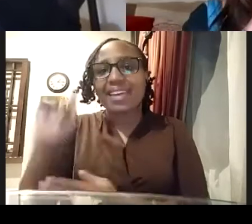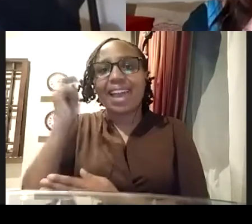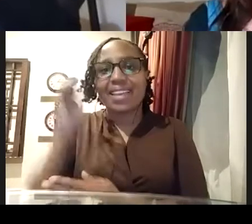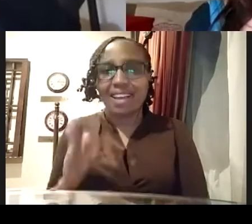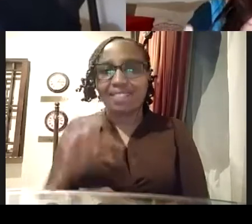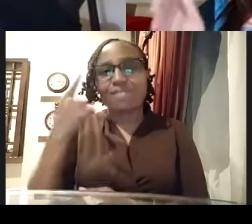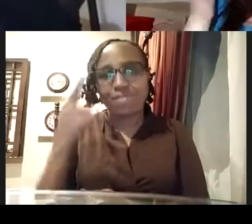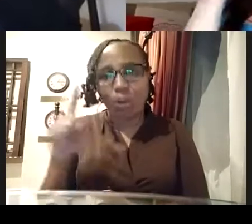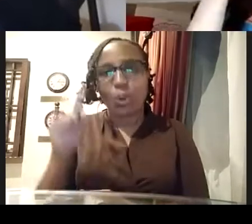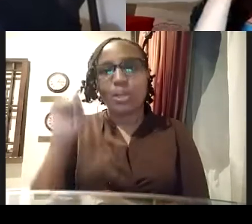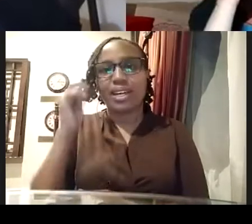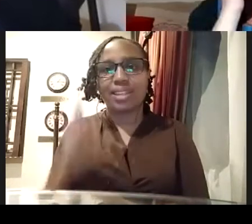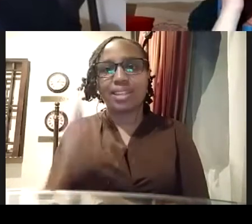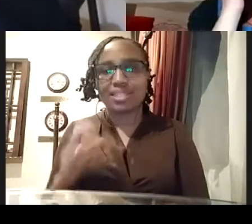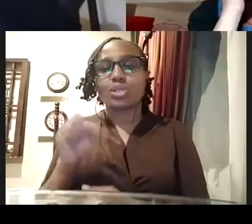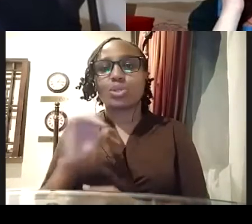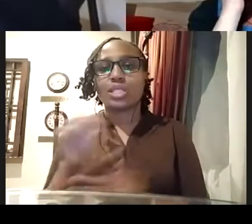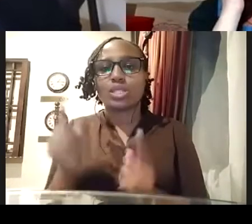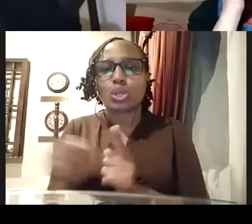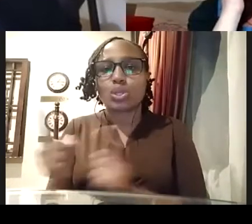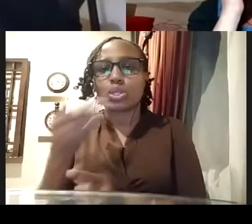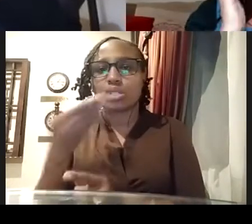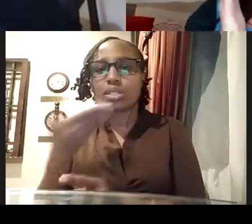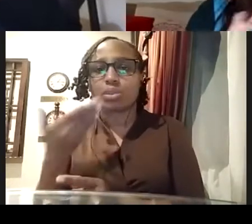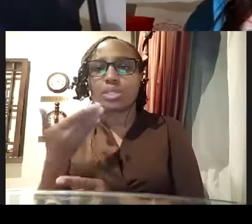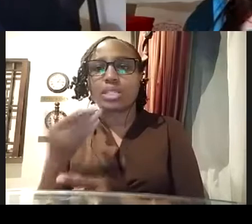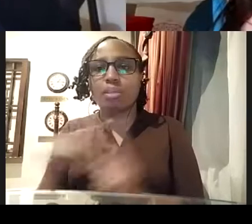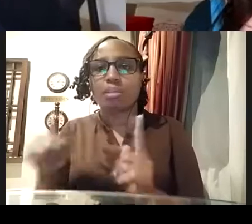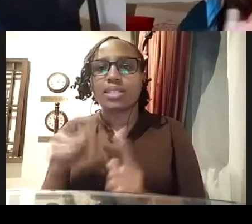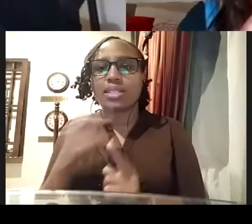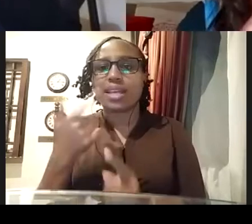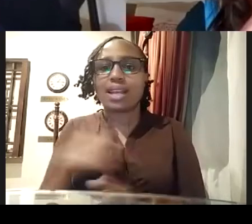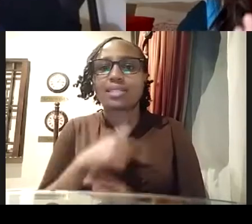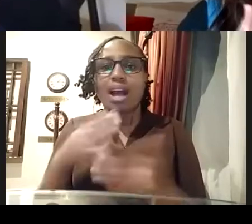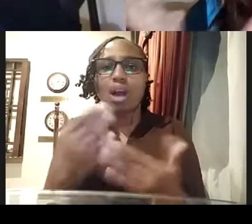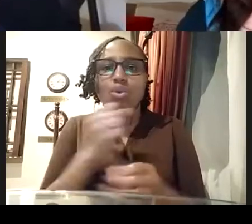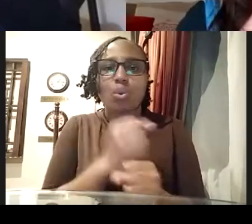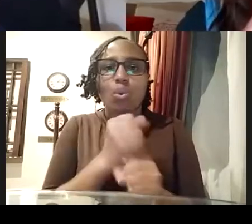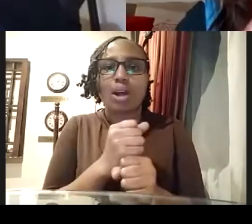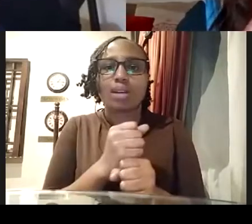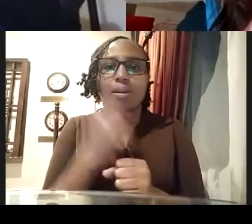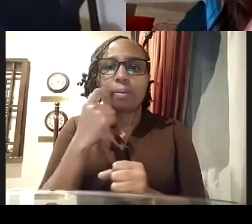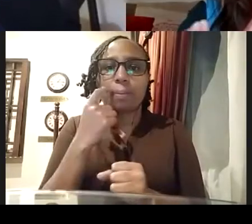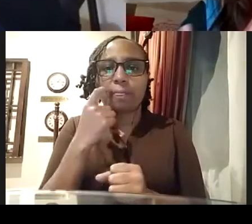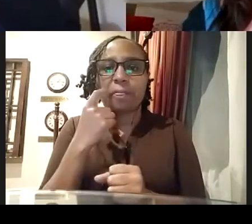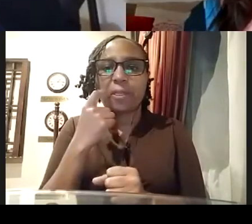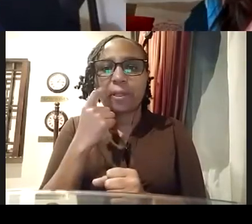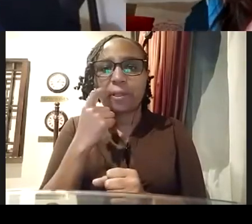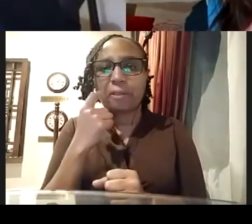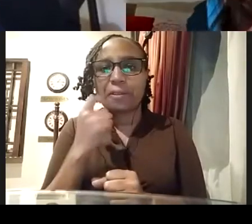has really shone through in the responses, but can you tell us a wee bit about, yeah, how you worked really hard to kind of capture that in the